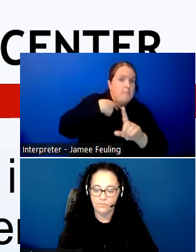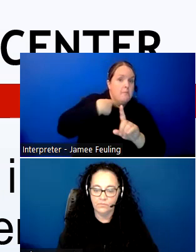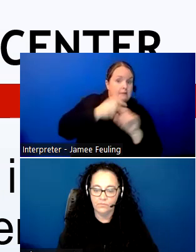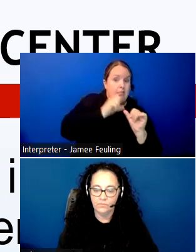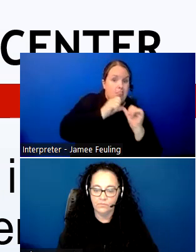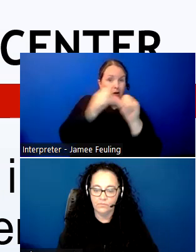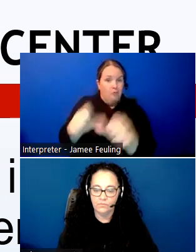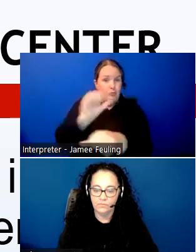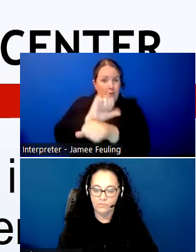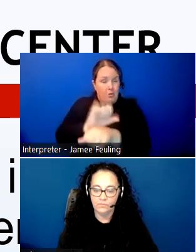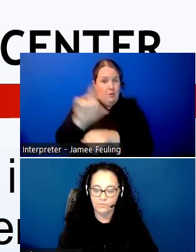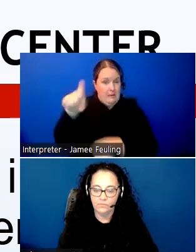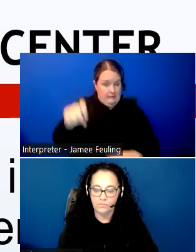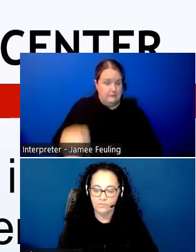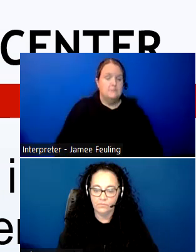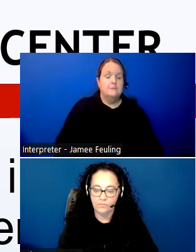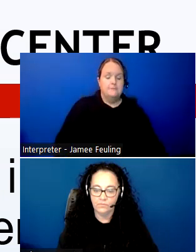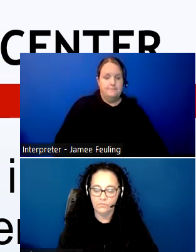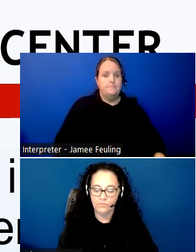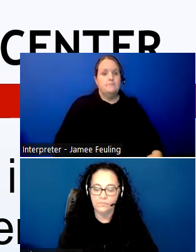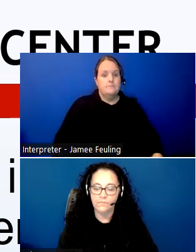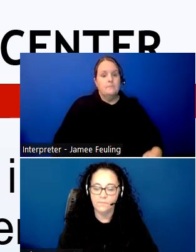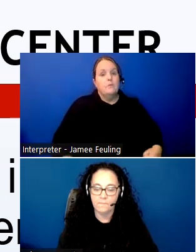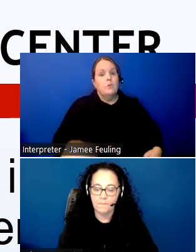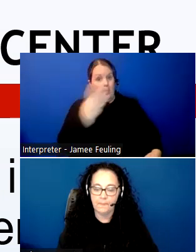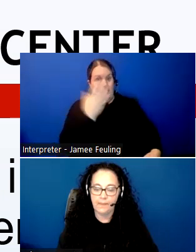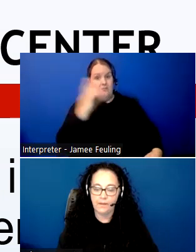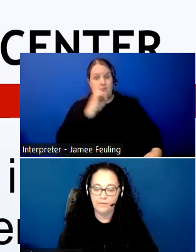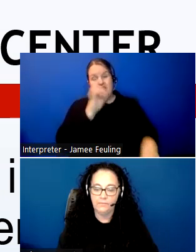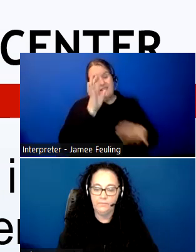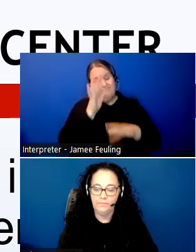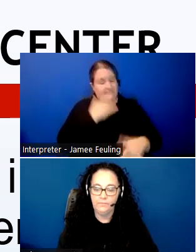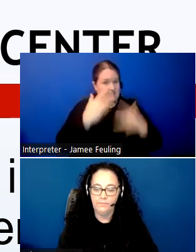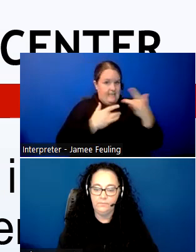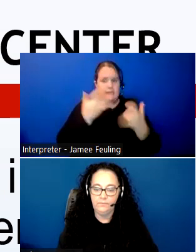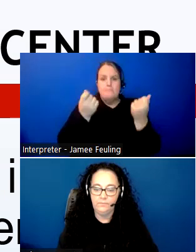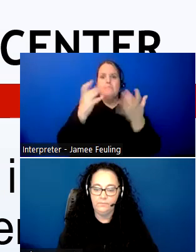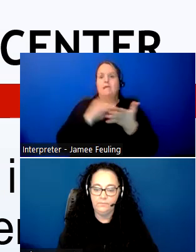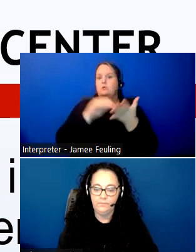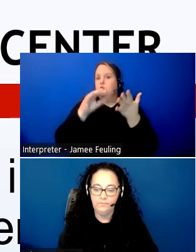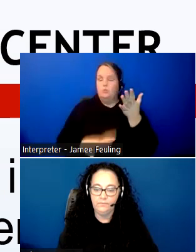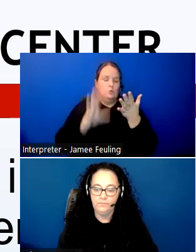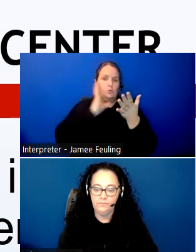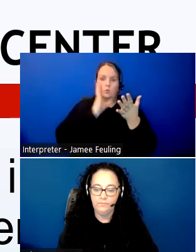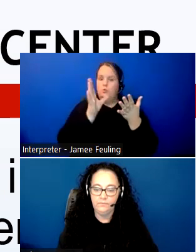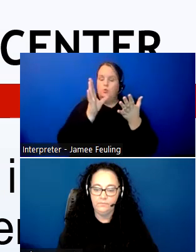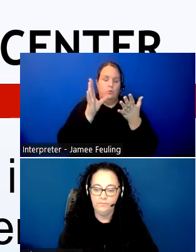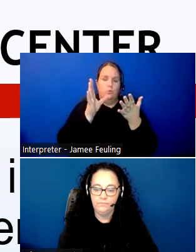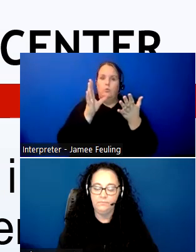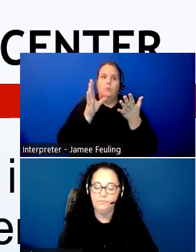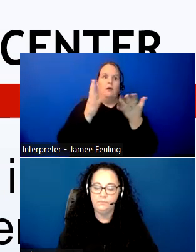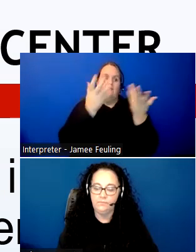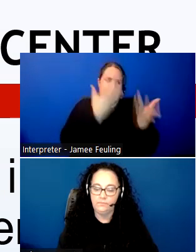needs. One thing that I think is really exciting, a lot of times students will go on and they'll go to a Fresno State, let's say,